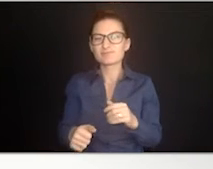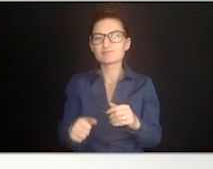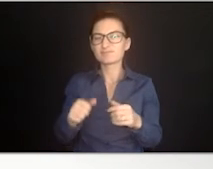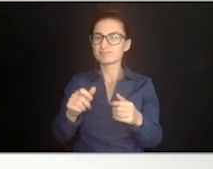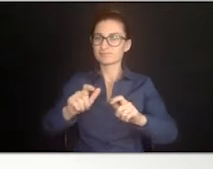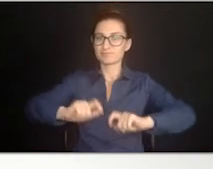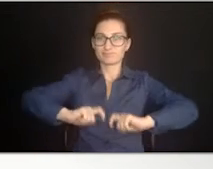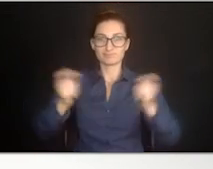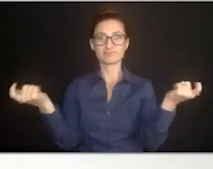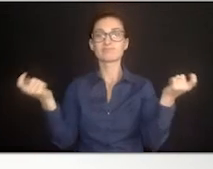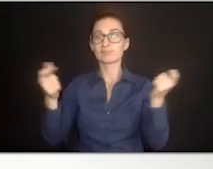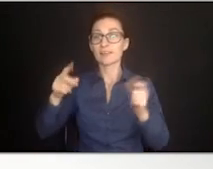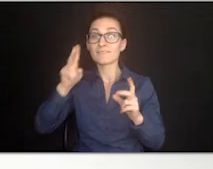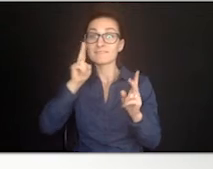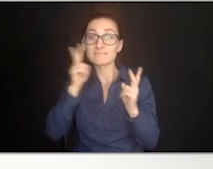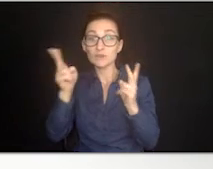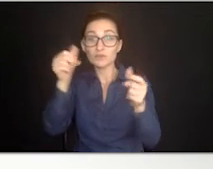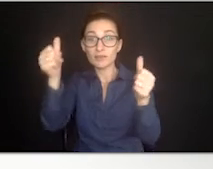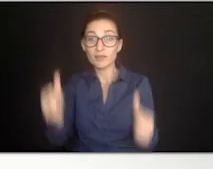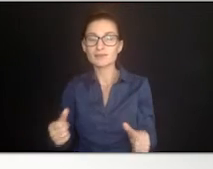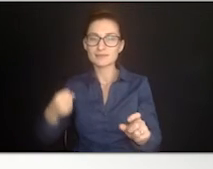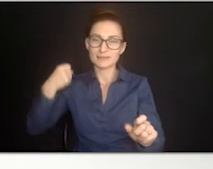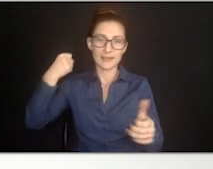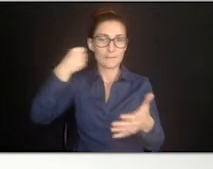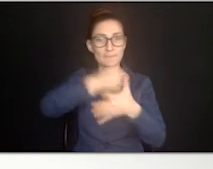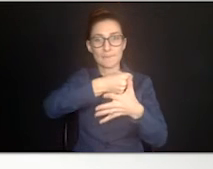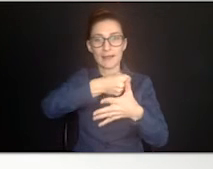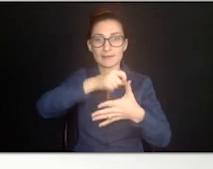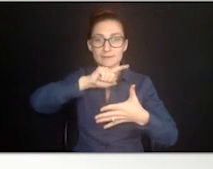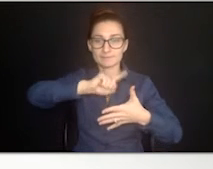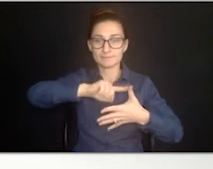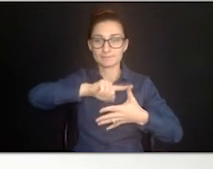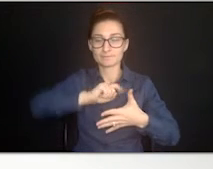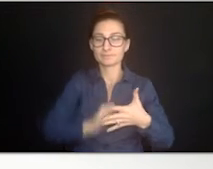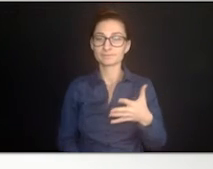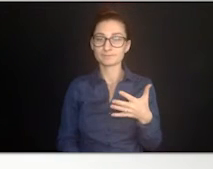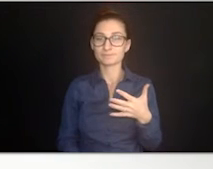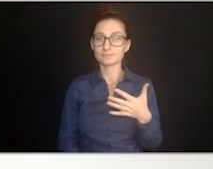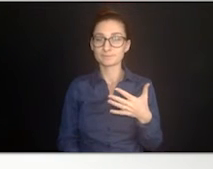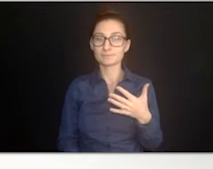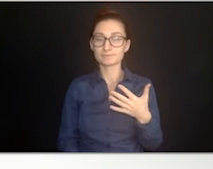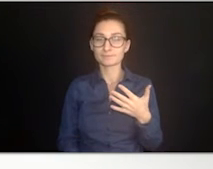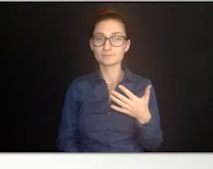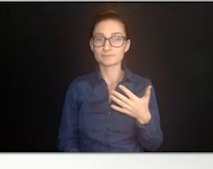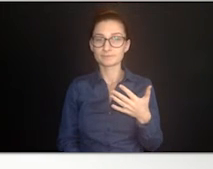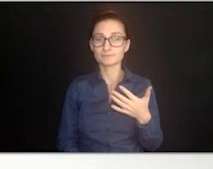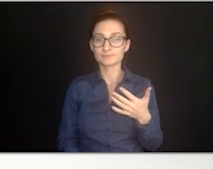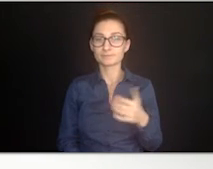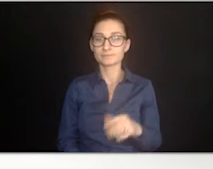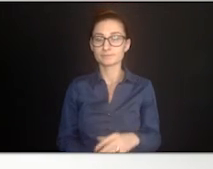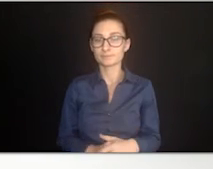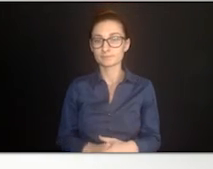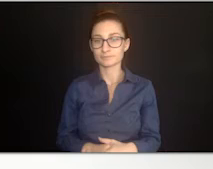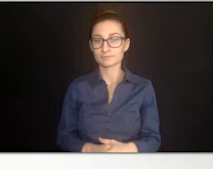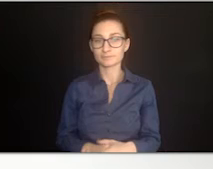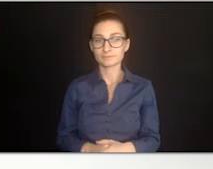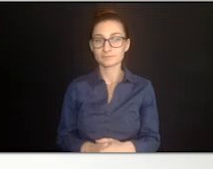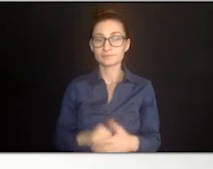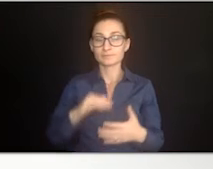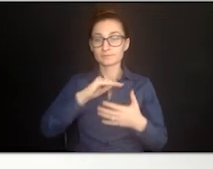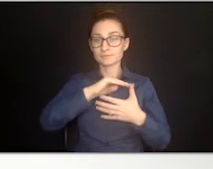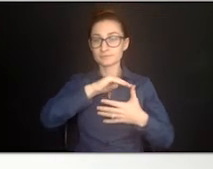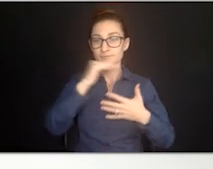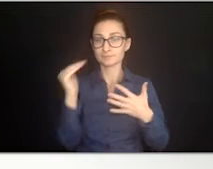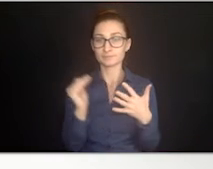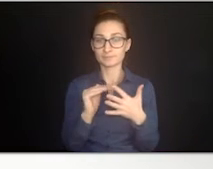hugely impacted by a vision loss. All of those fall under compensatory skills. The